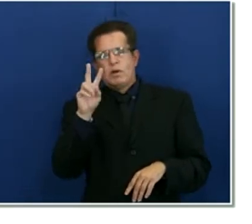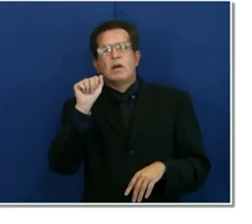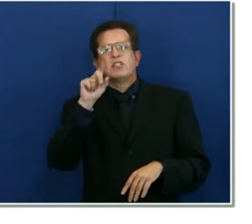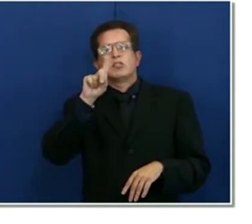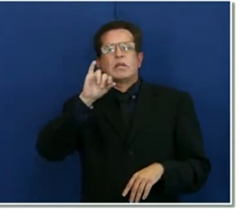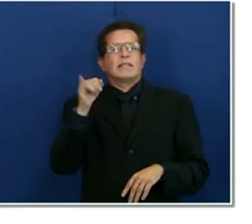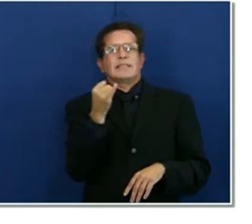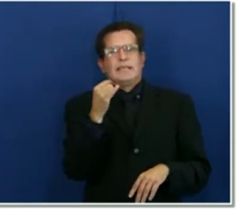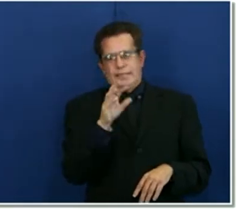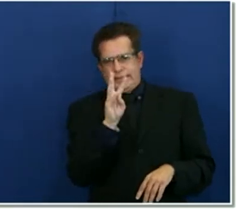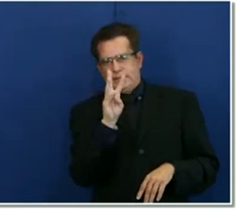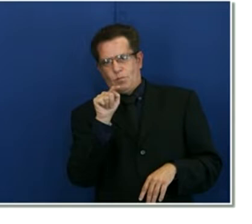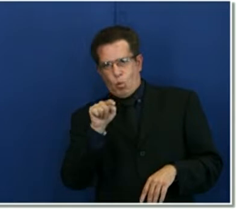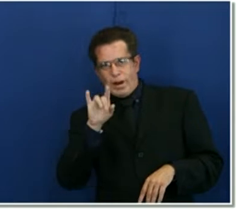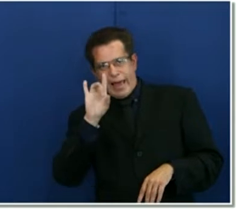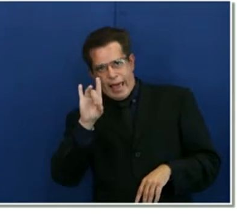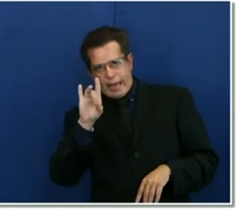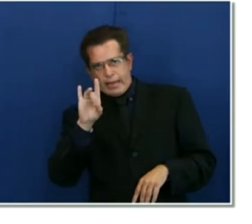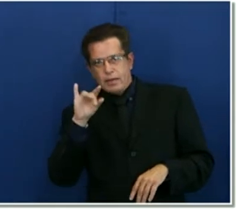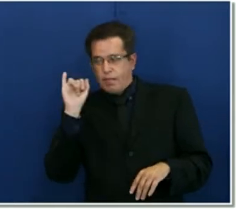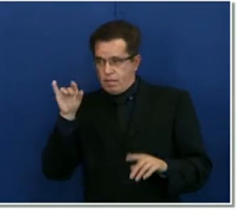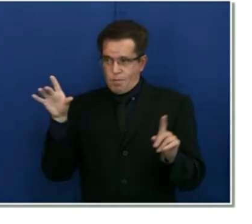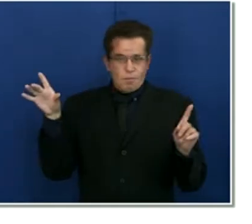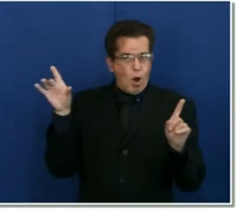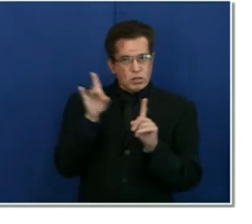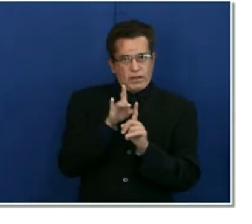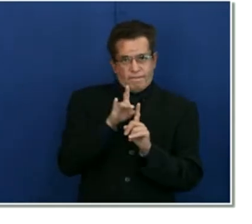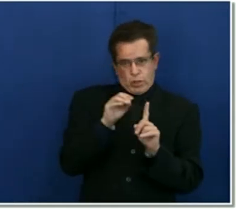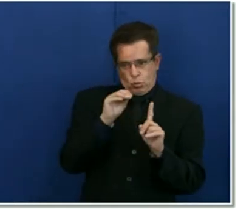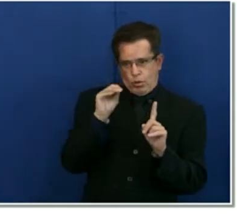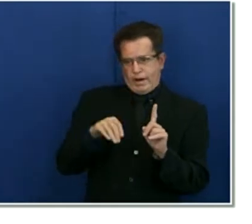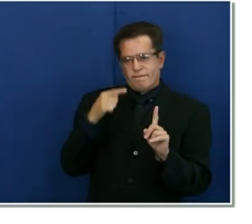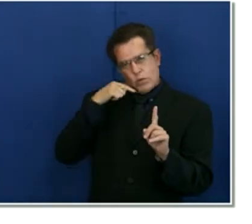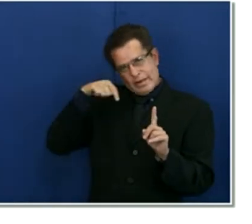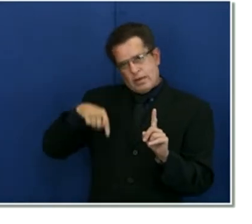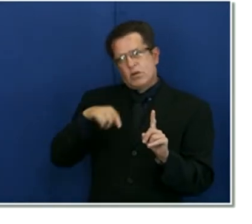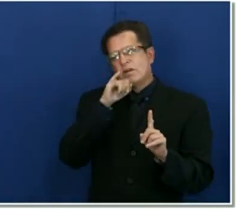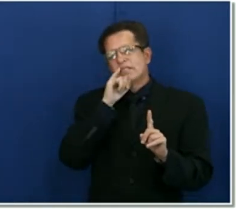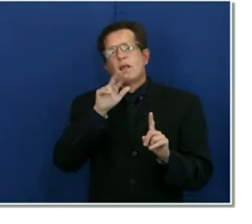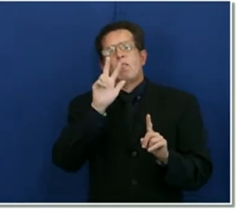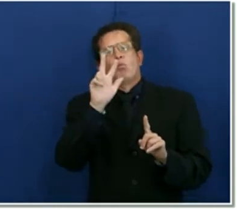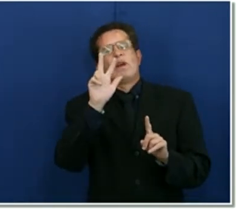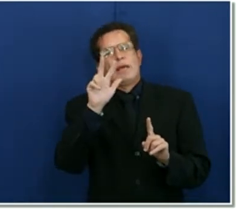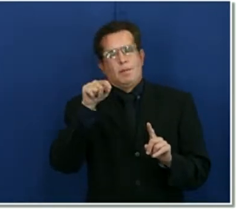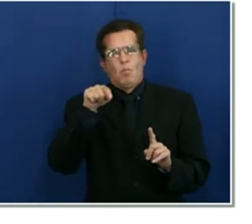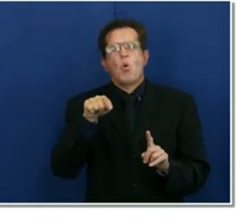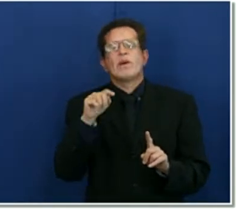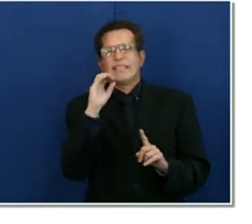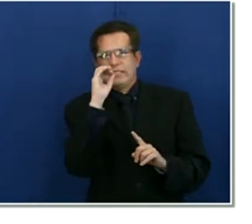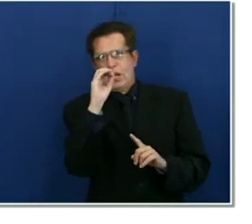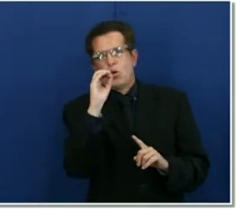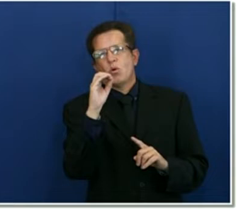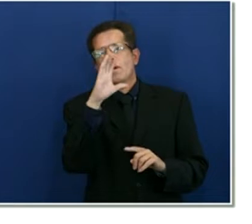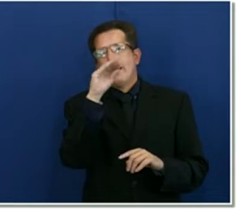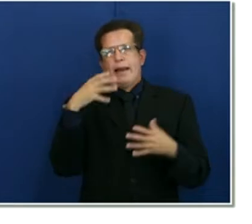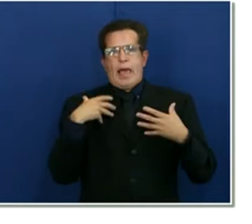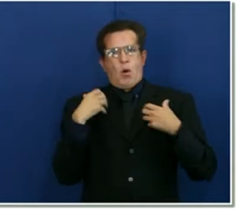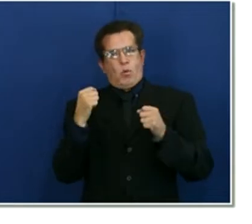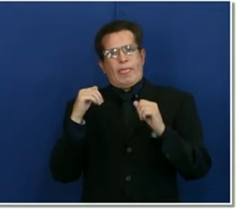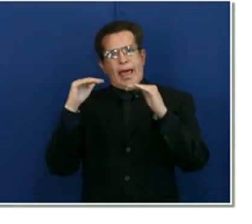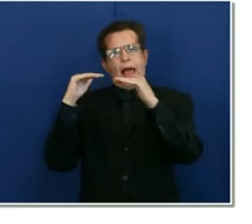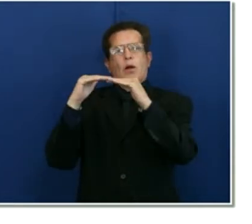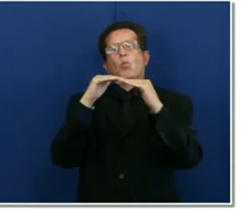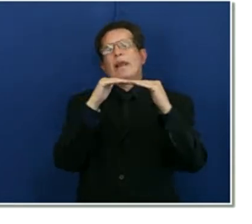6.8. The positivity rate for the entire county is 3.0, and the health equity positivity